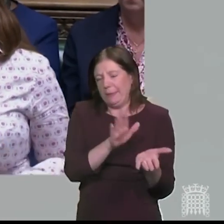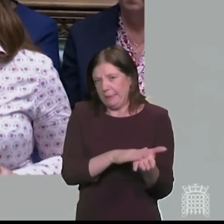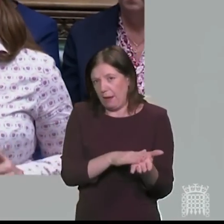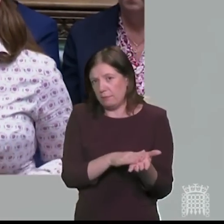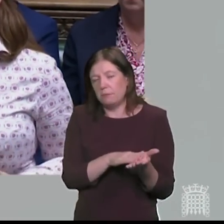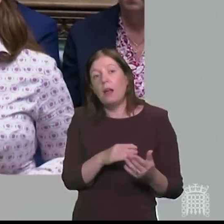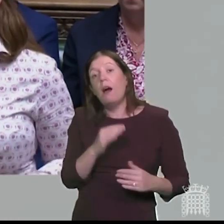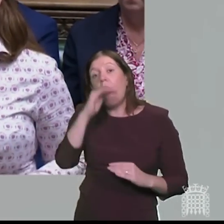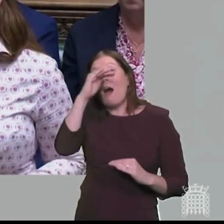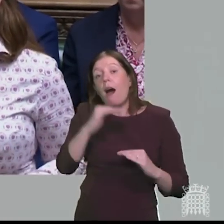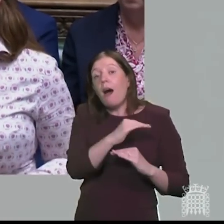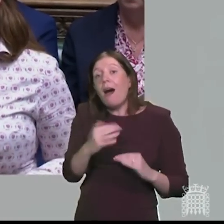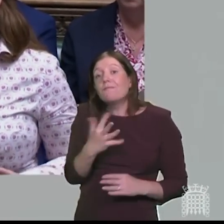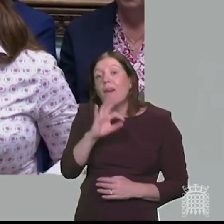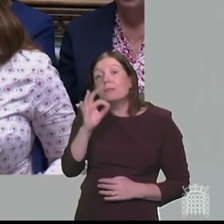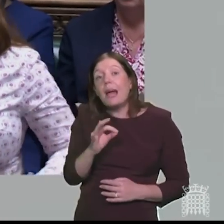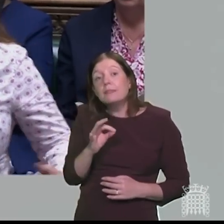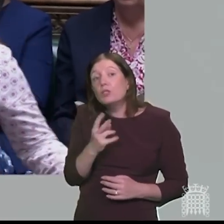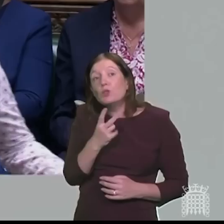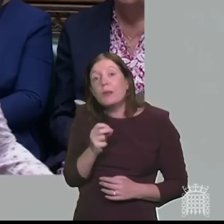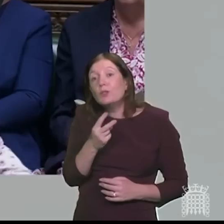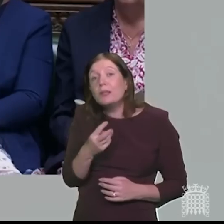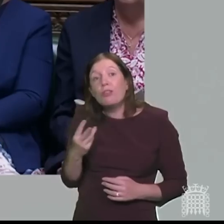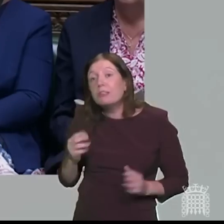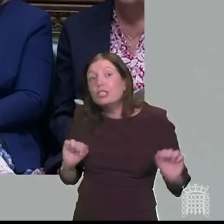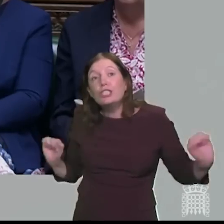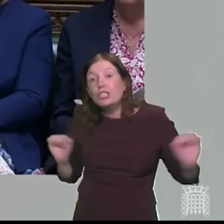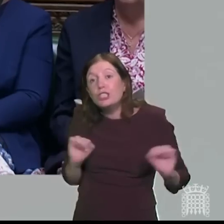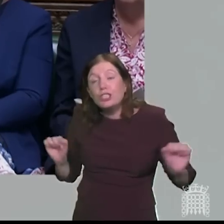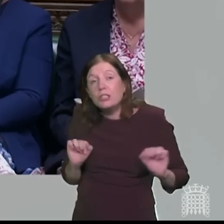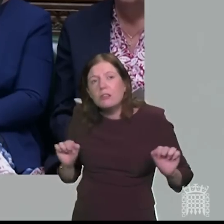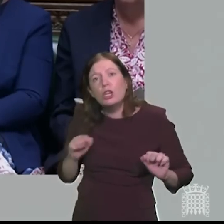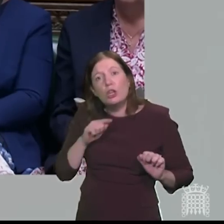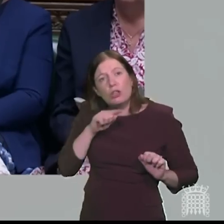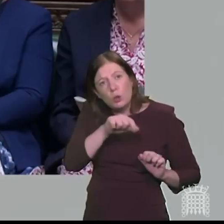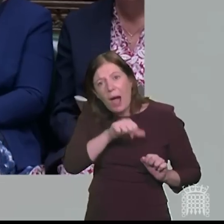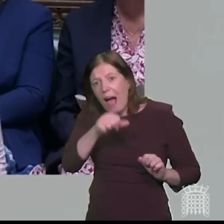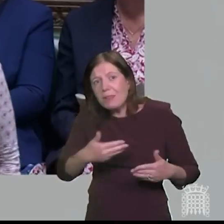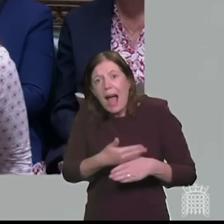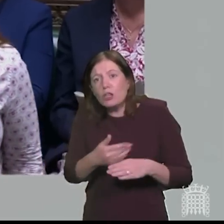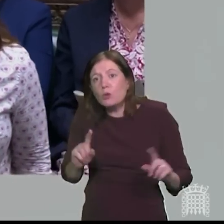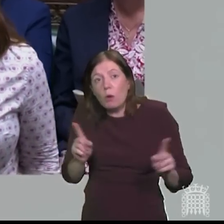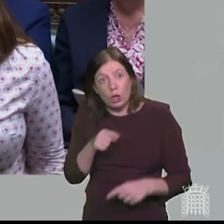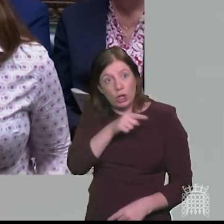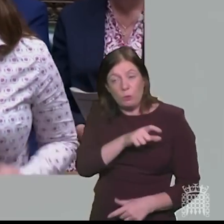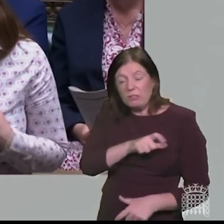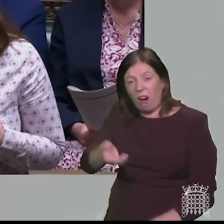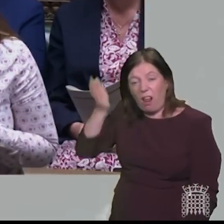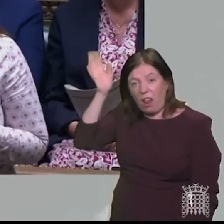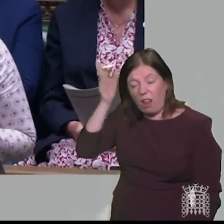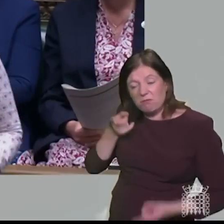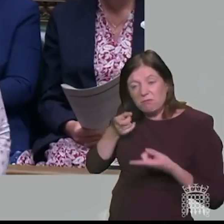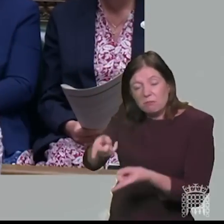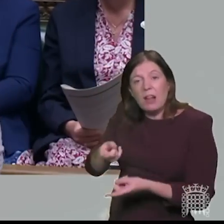he fails to meet that promise? Will it be yet more ranting on about the Labour Party, or will it be the general election